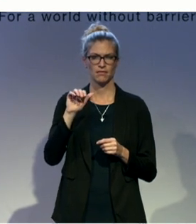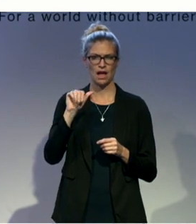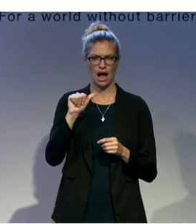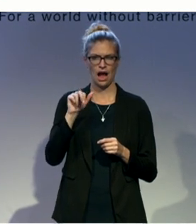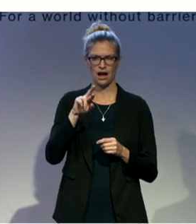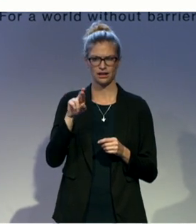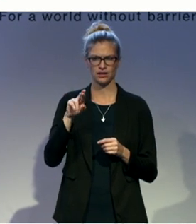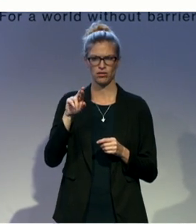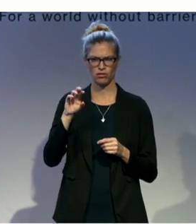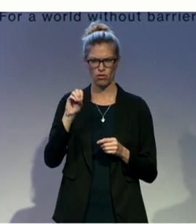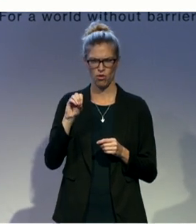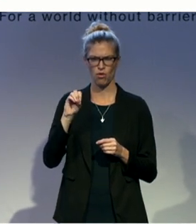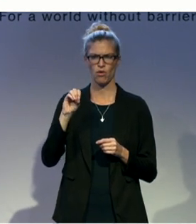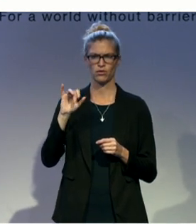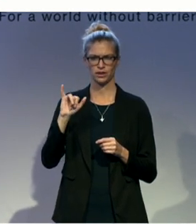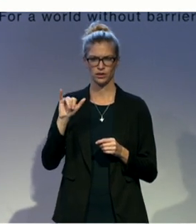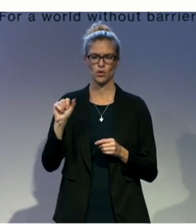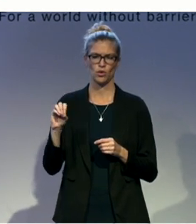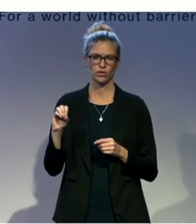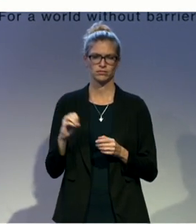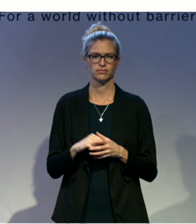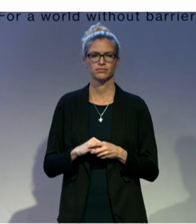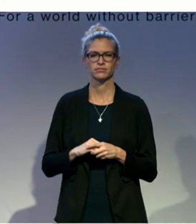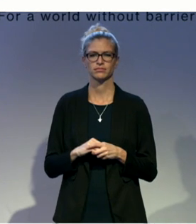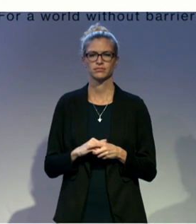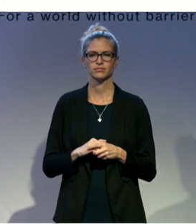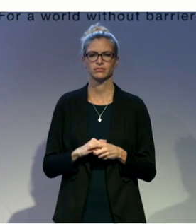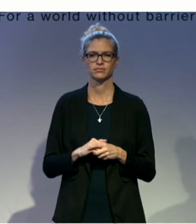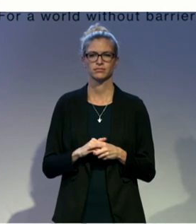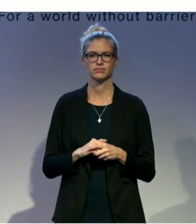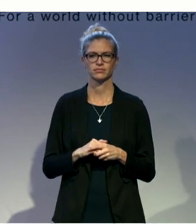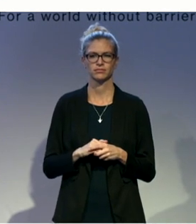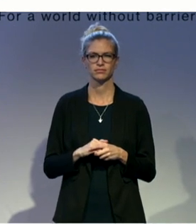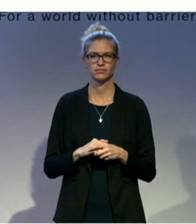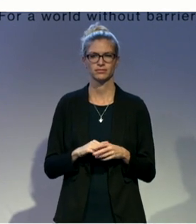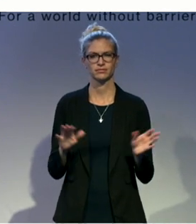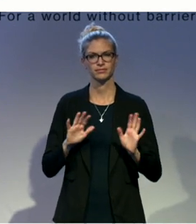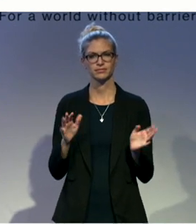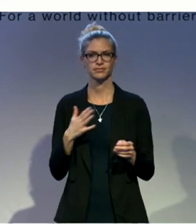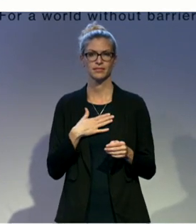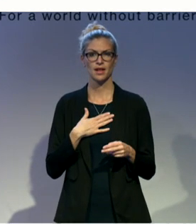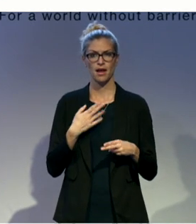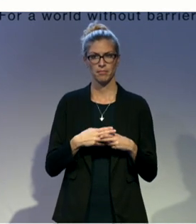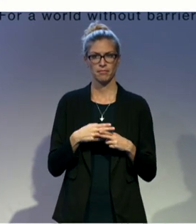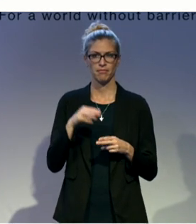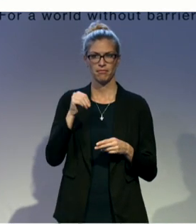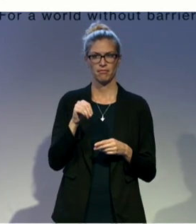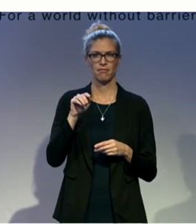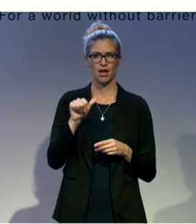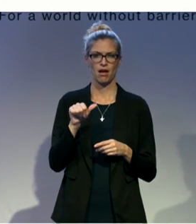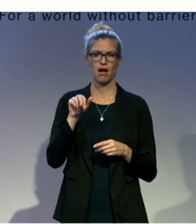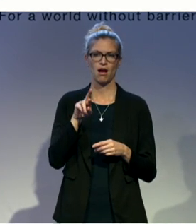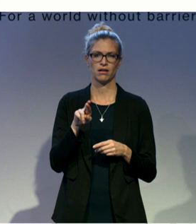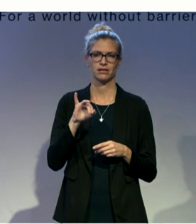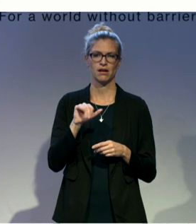Welcome to everyone. Szekeres Erzsi vagyok. My name is Erszebet Szekeres. Ennek a szervezetnek az alapítója